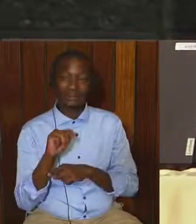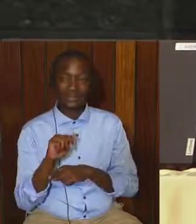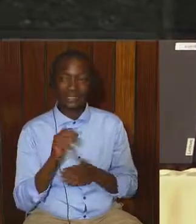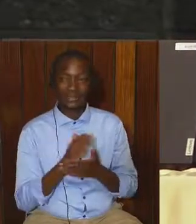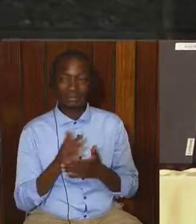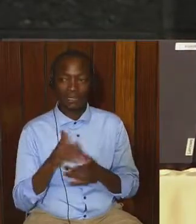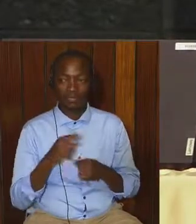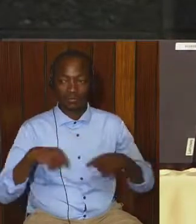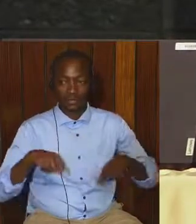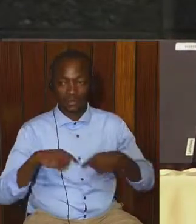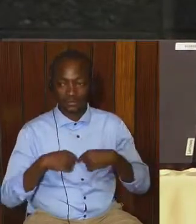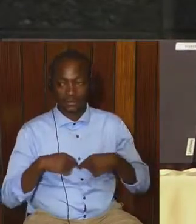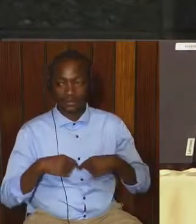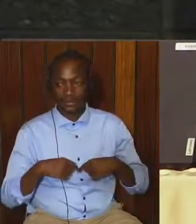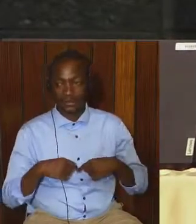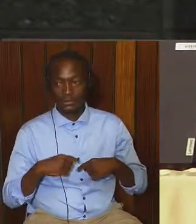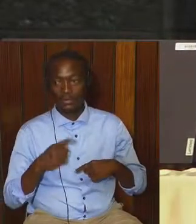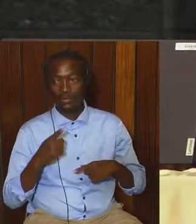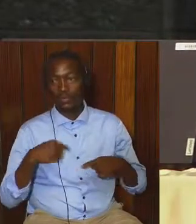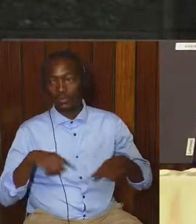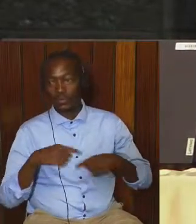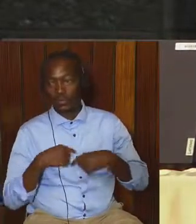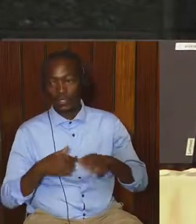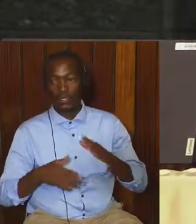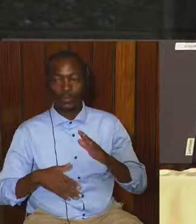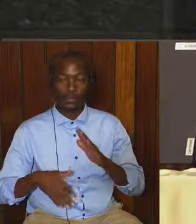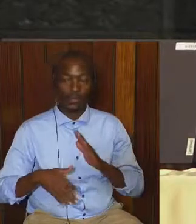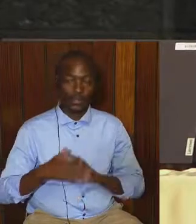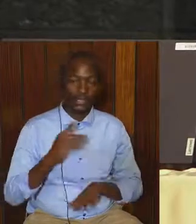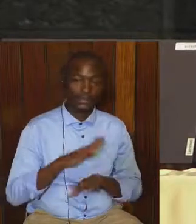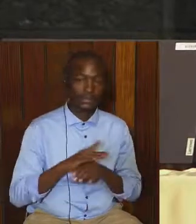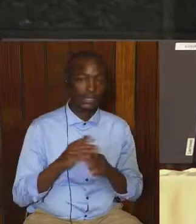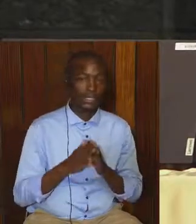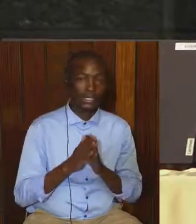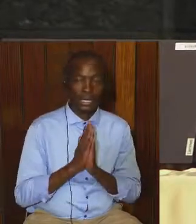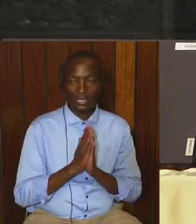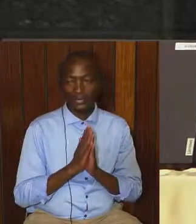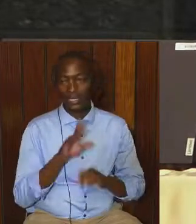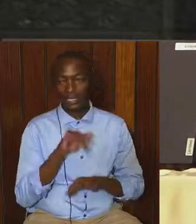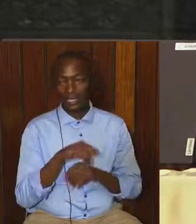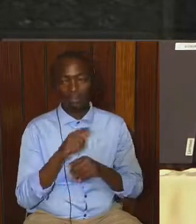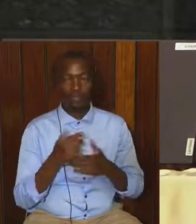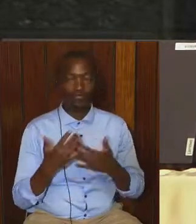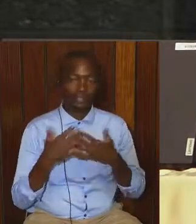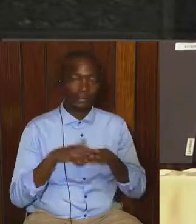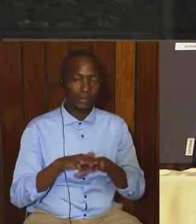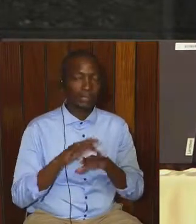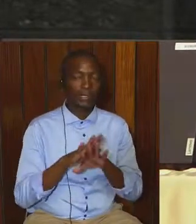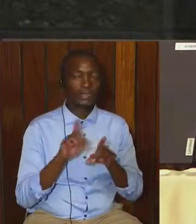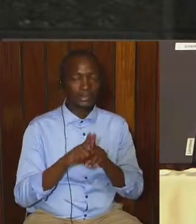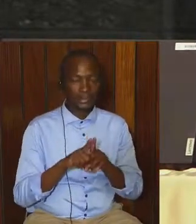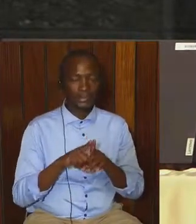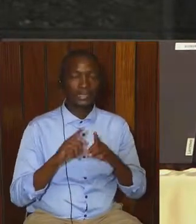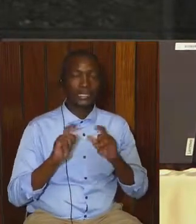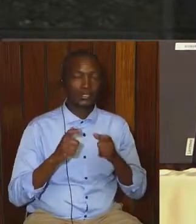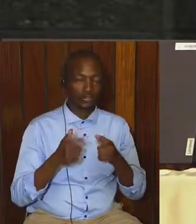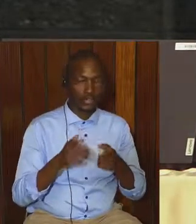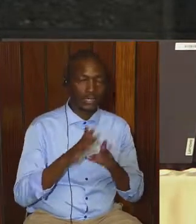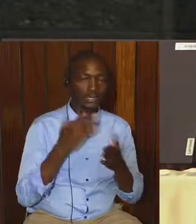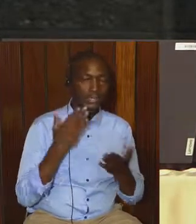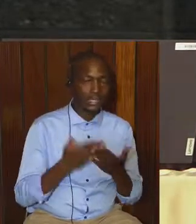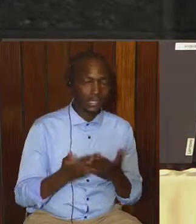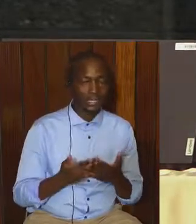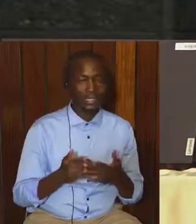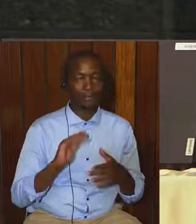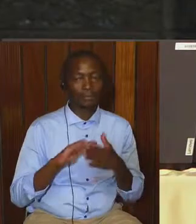wanted to move with speed. We went and requested them to implement as quick as we can, because we will understand that once you leave